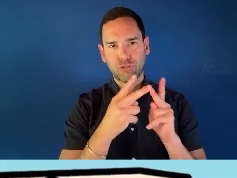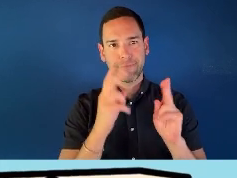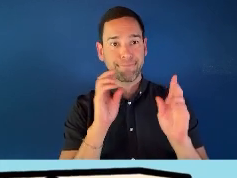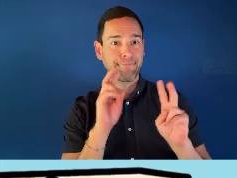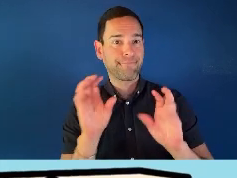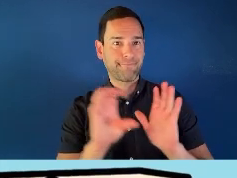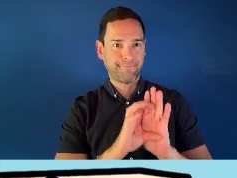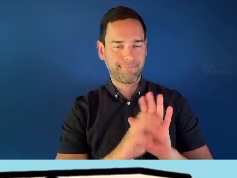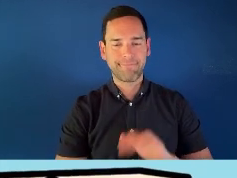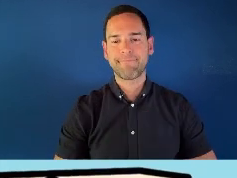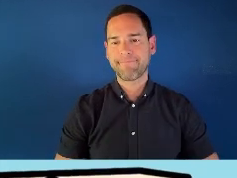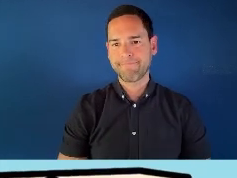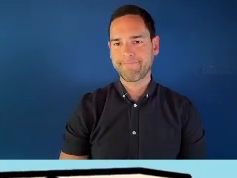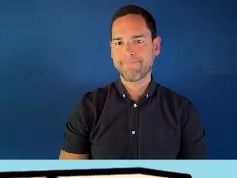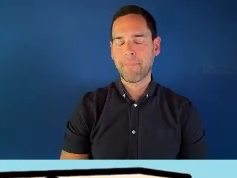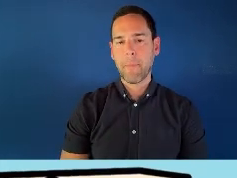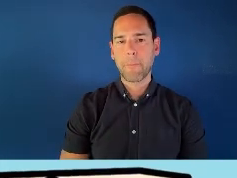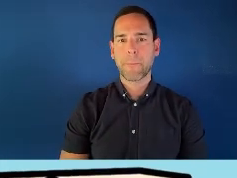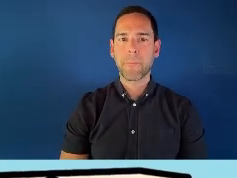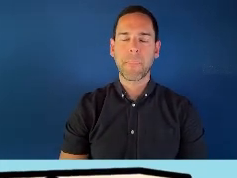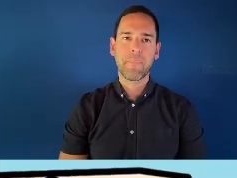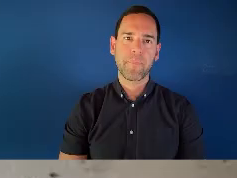The University of Denver.